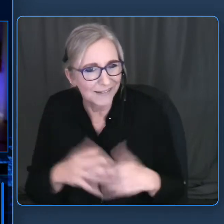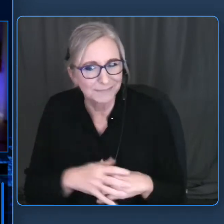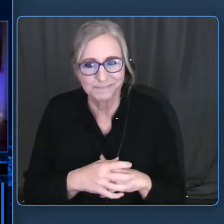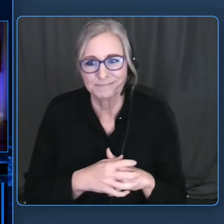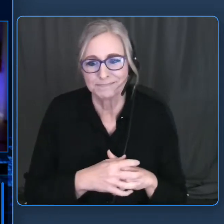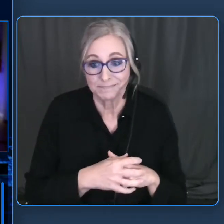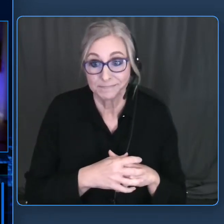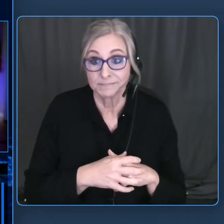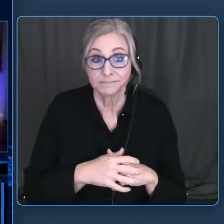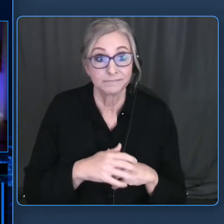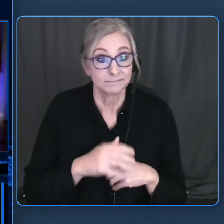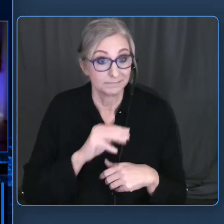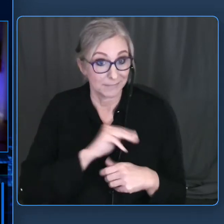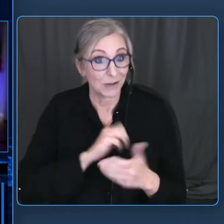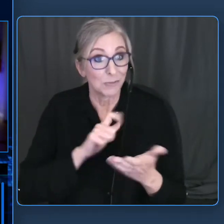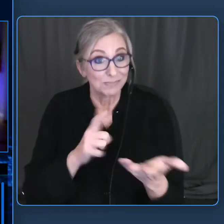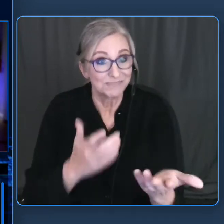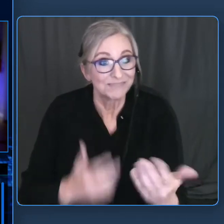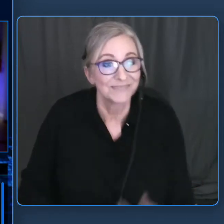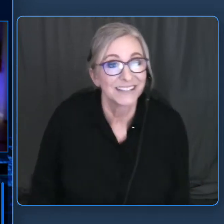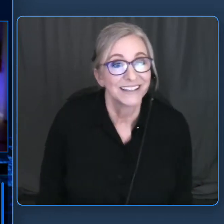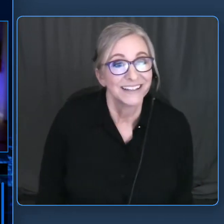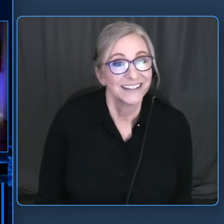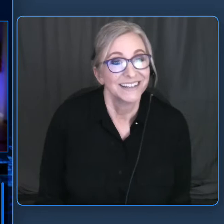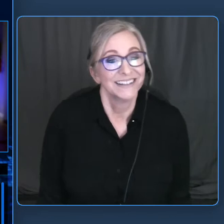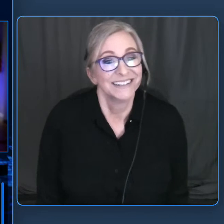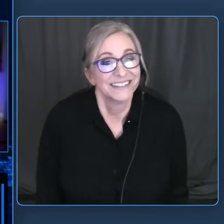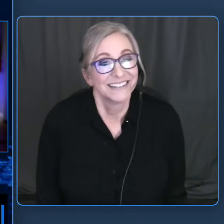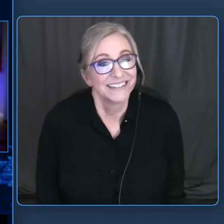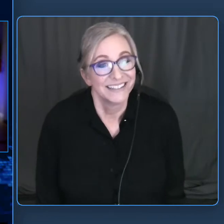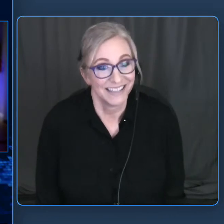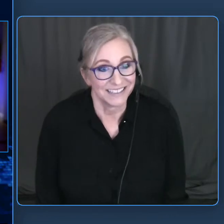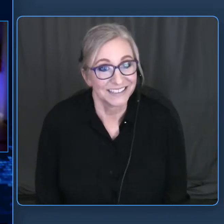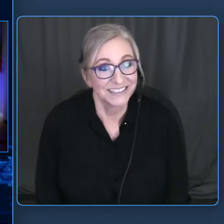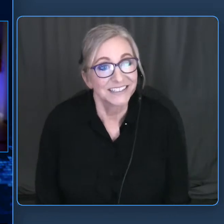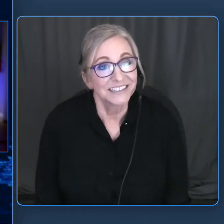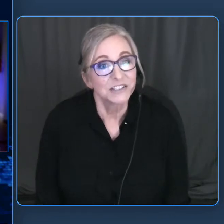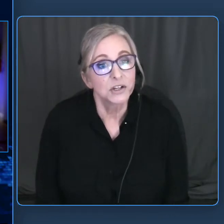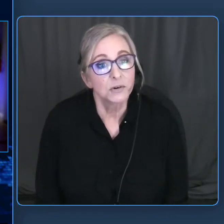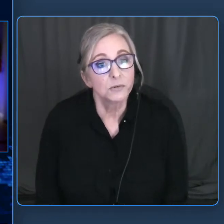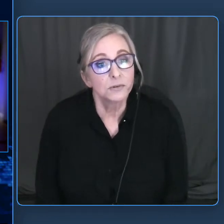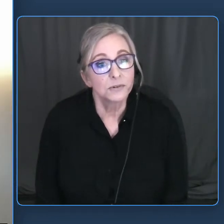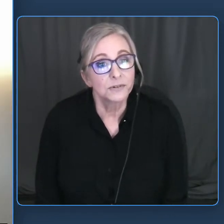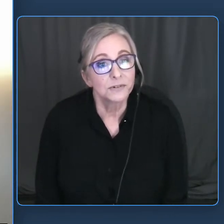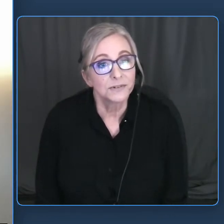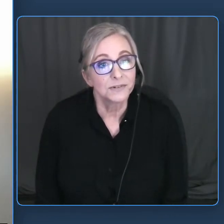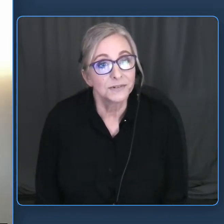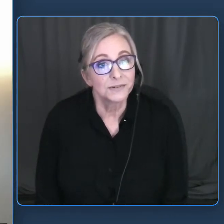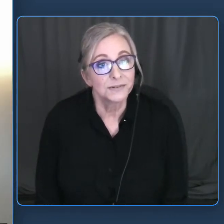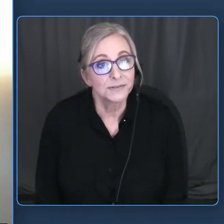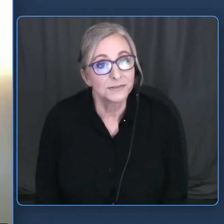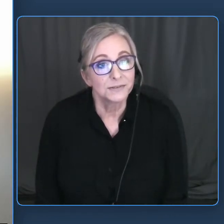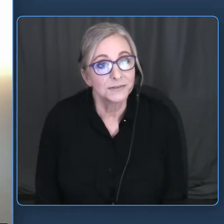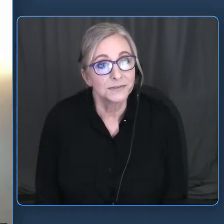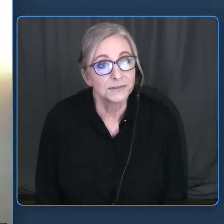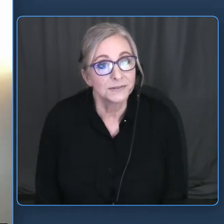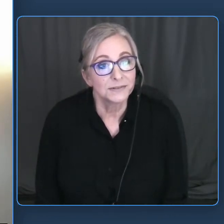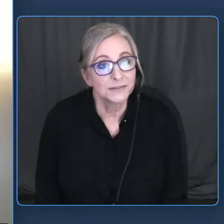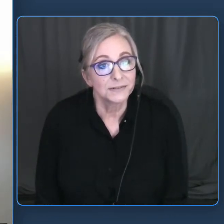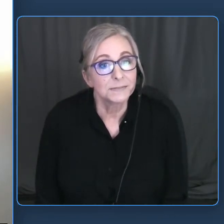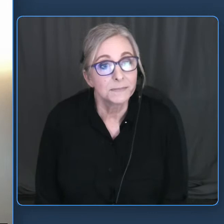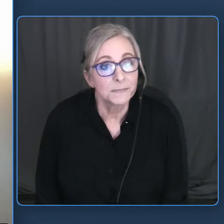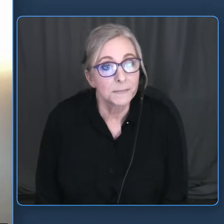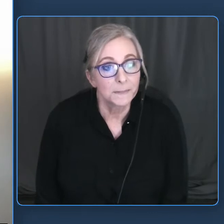And Michael. Yes. So